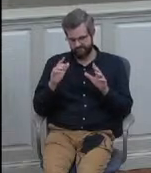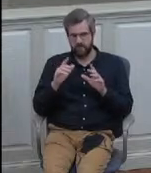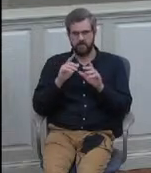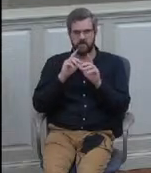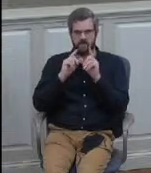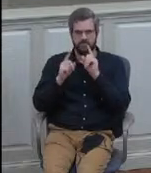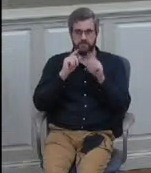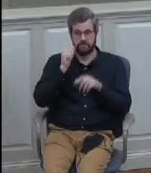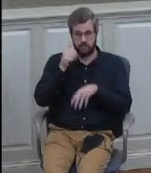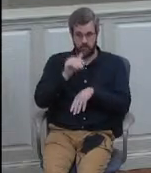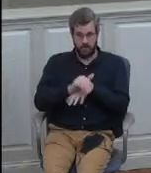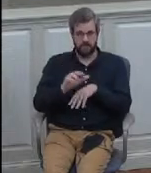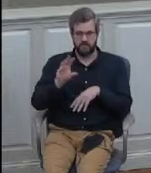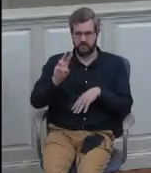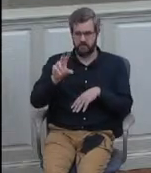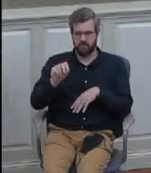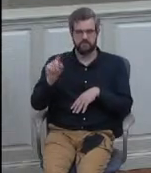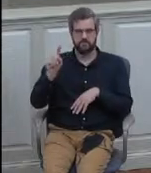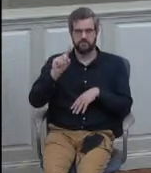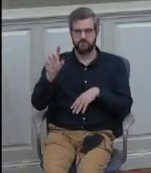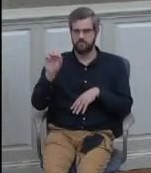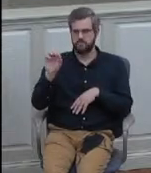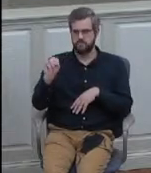conversation tomorrow night at 6:30 on Zoom.